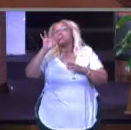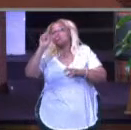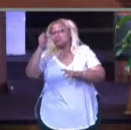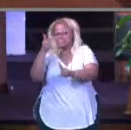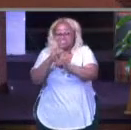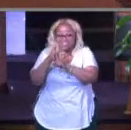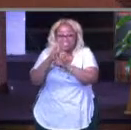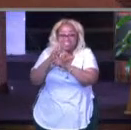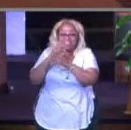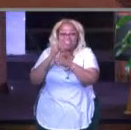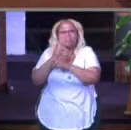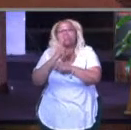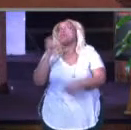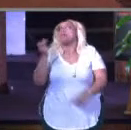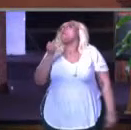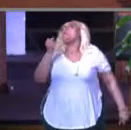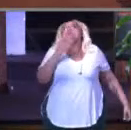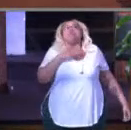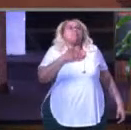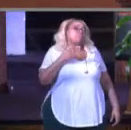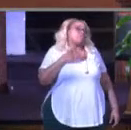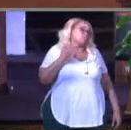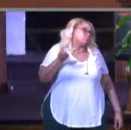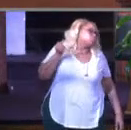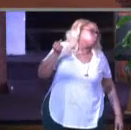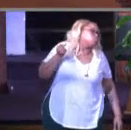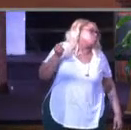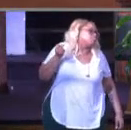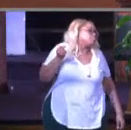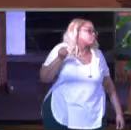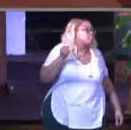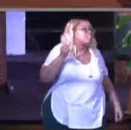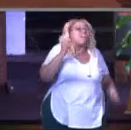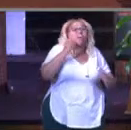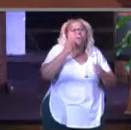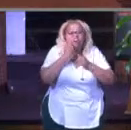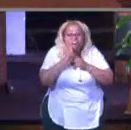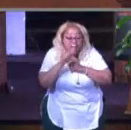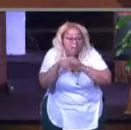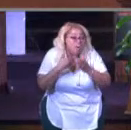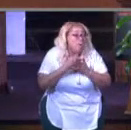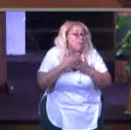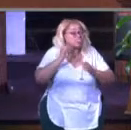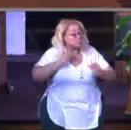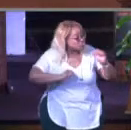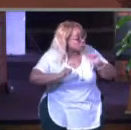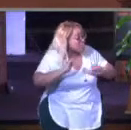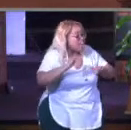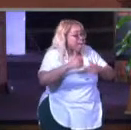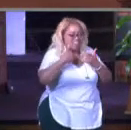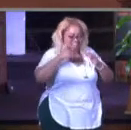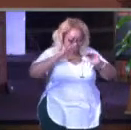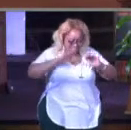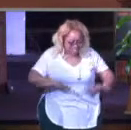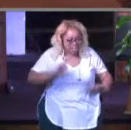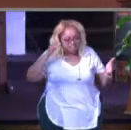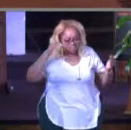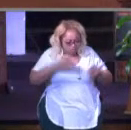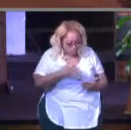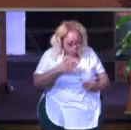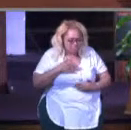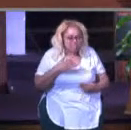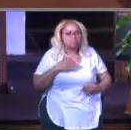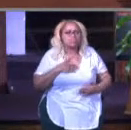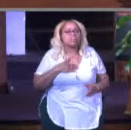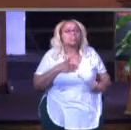by itself will make you want to hold your breath. With all of the drama, how can we settle ourselves to focus on our